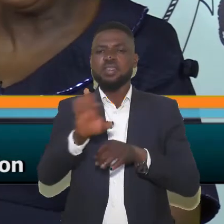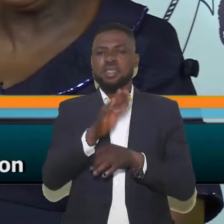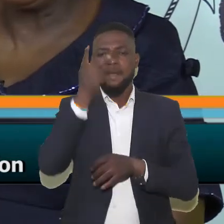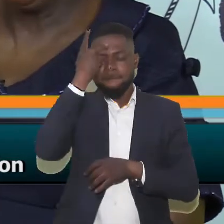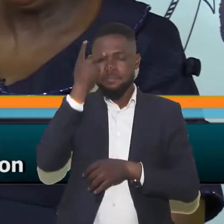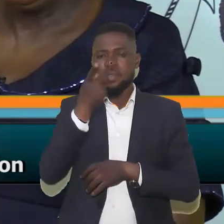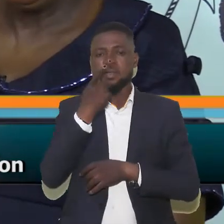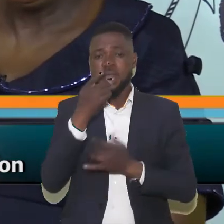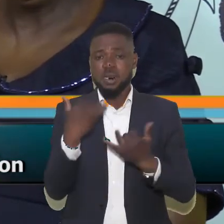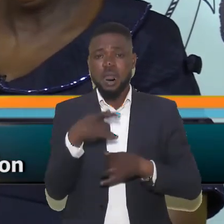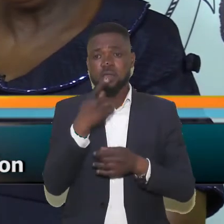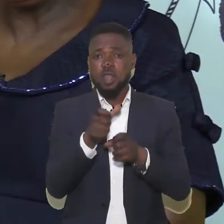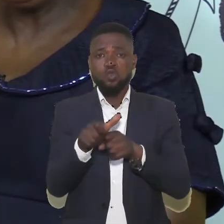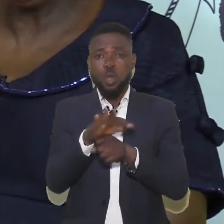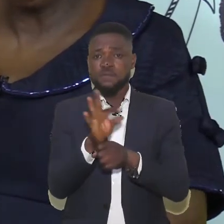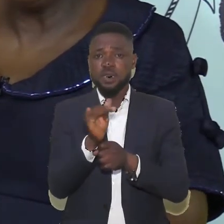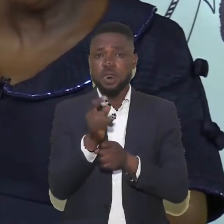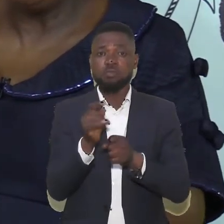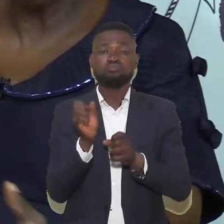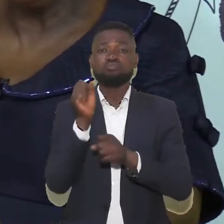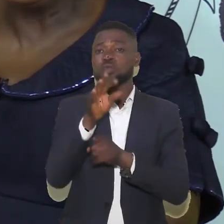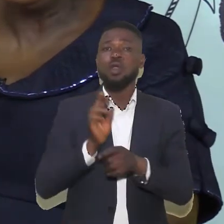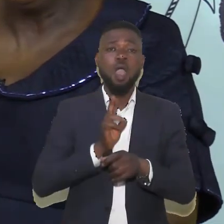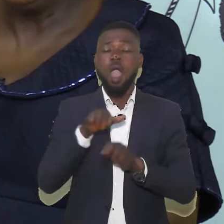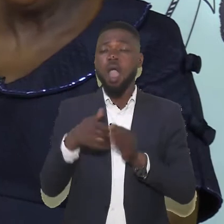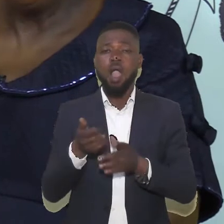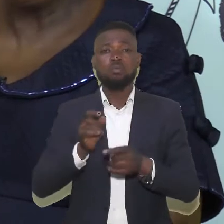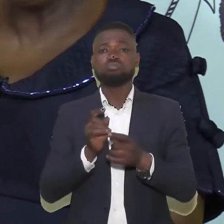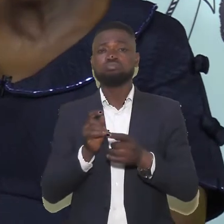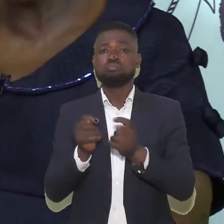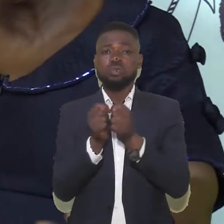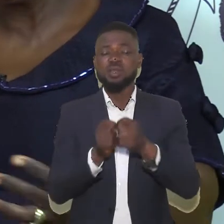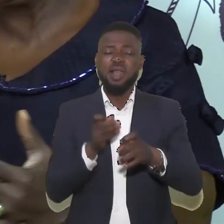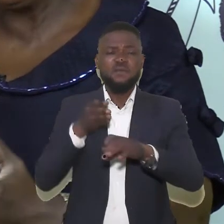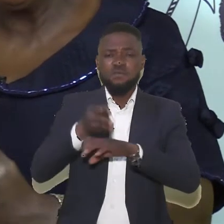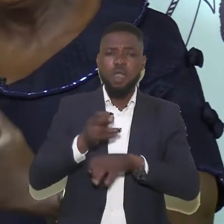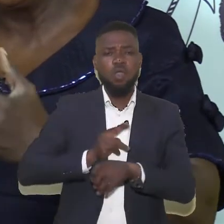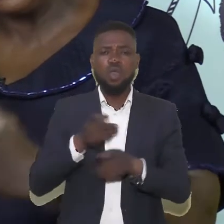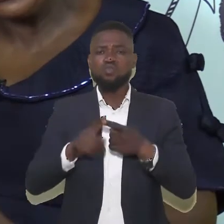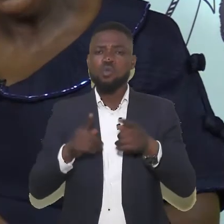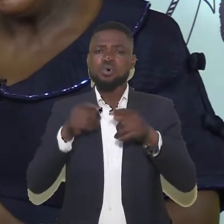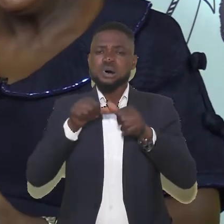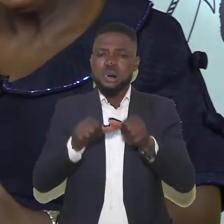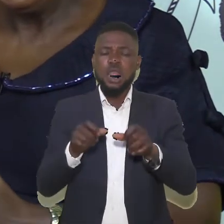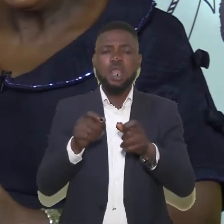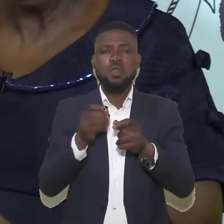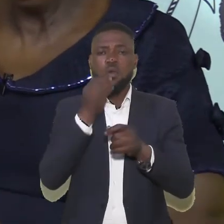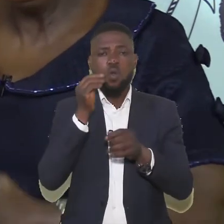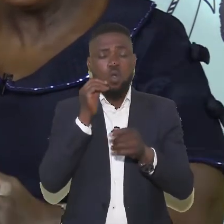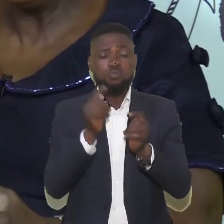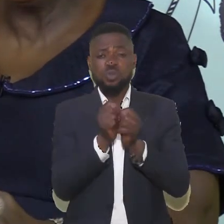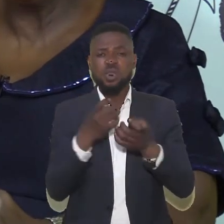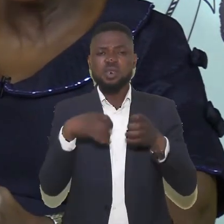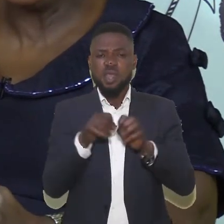their parents. Now the COVID-19 threw us all together, By force. forced us to stay home together, and